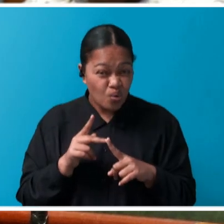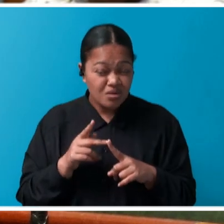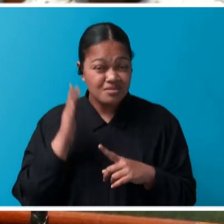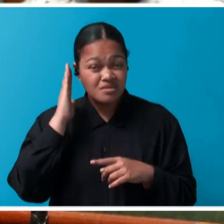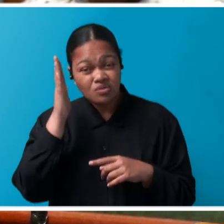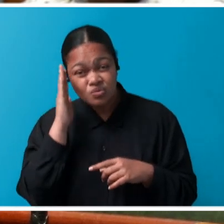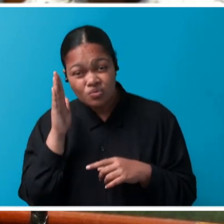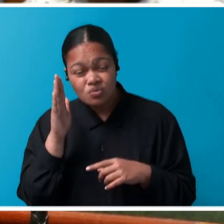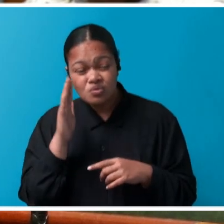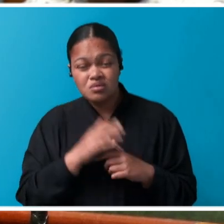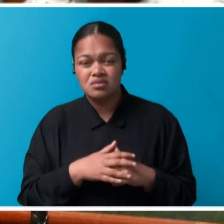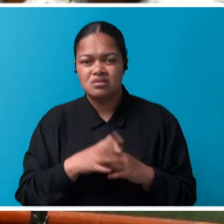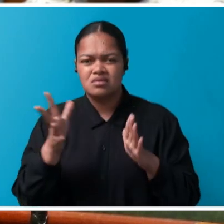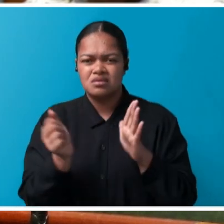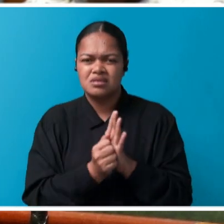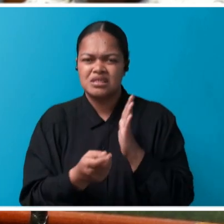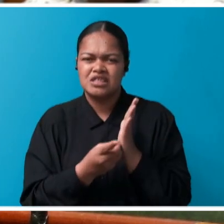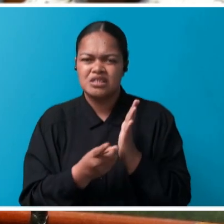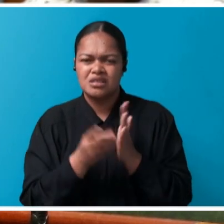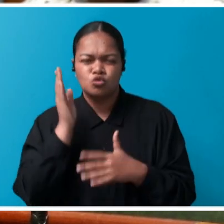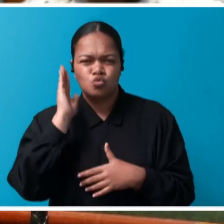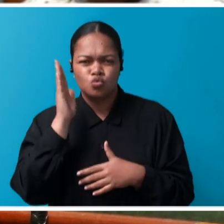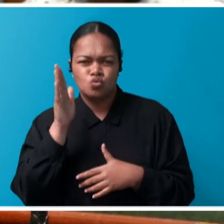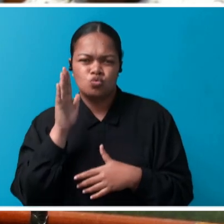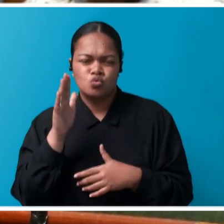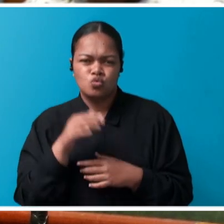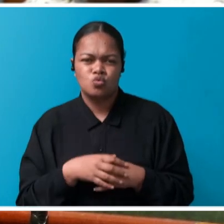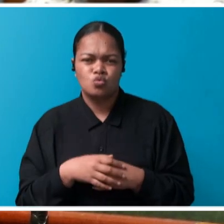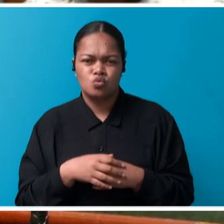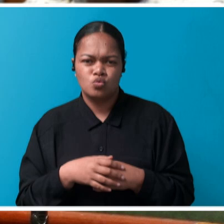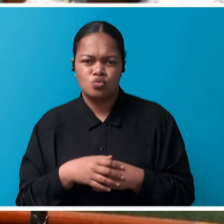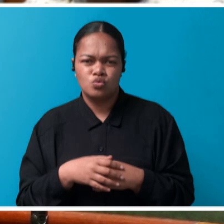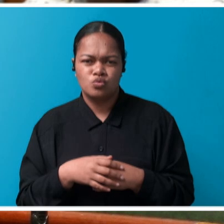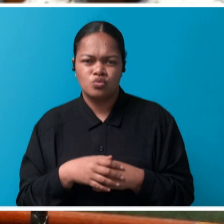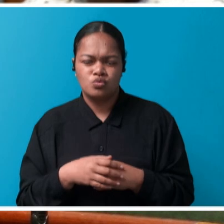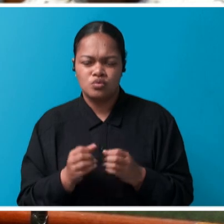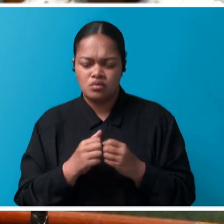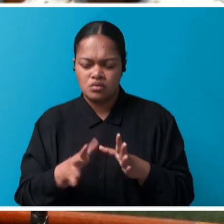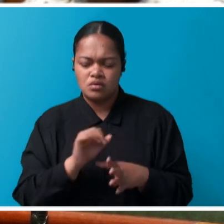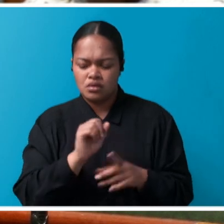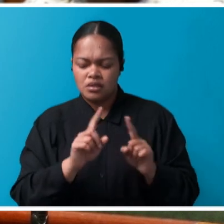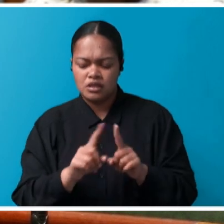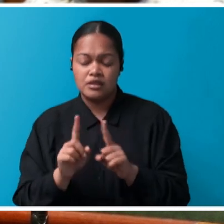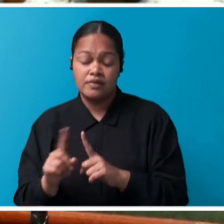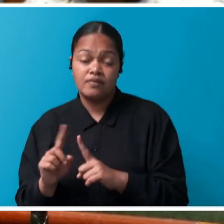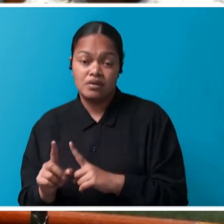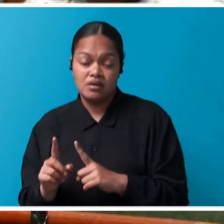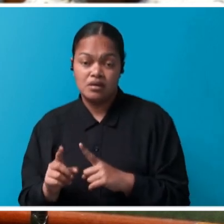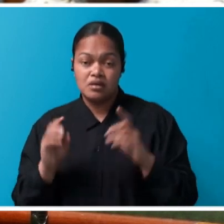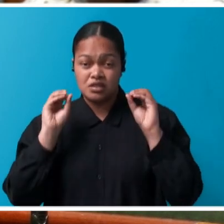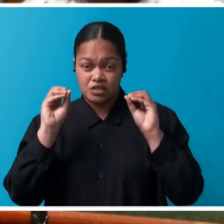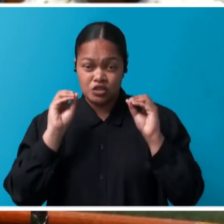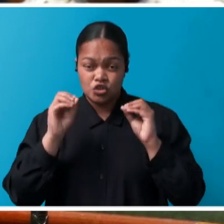schools installing digital tools and embedding them in their core deliveries of teaching and